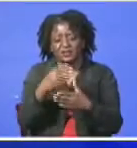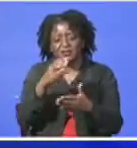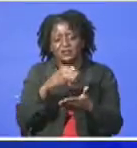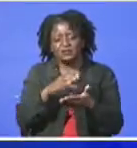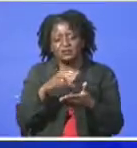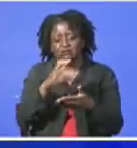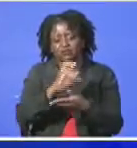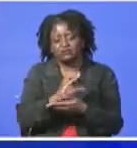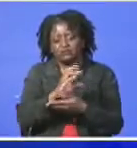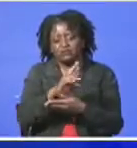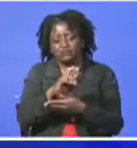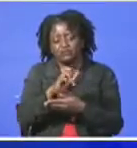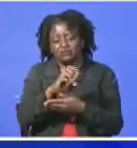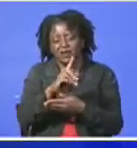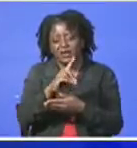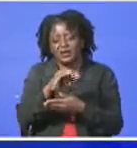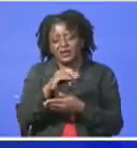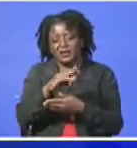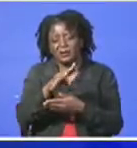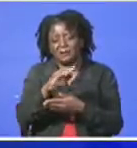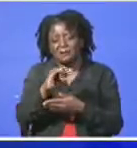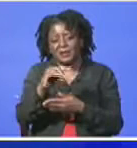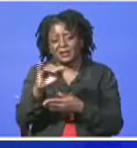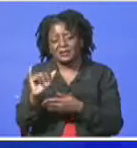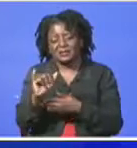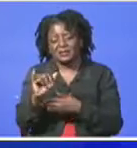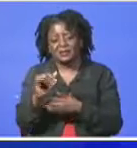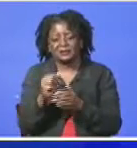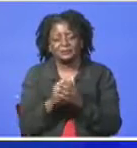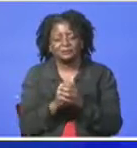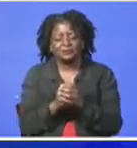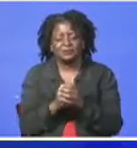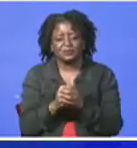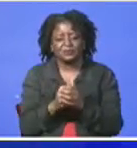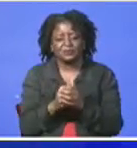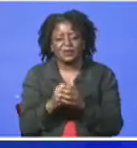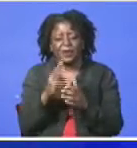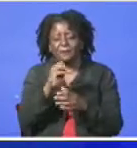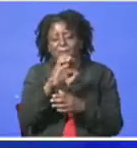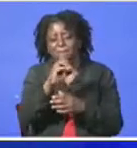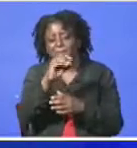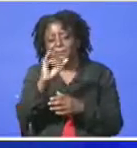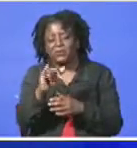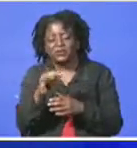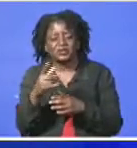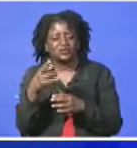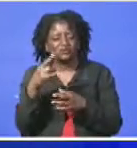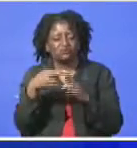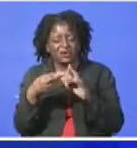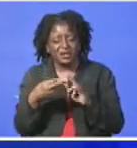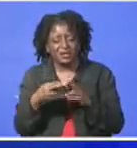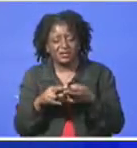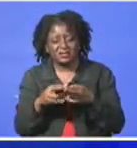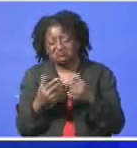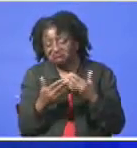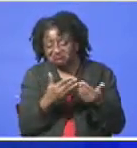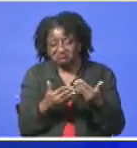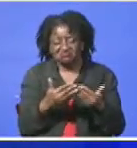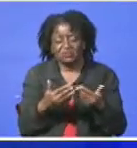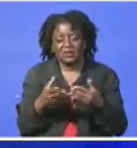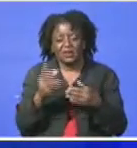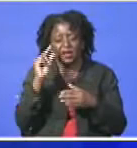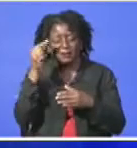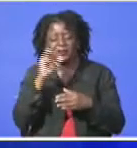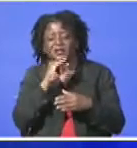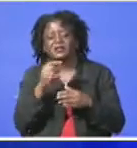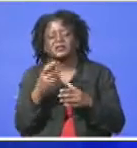says is a direct result of government's consolidated efforts. Notwithstanding Moody's ratings decision, the government is confident its policy